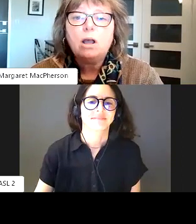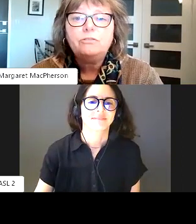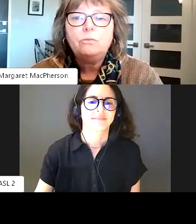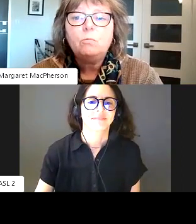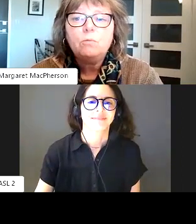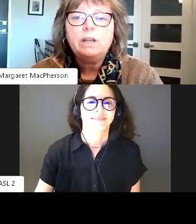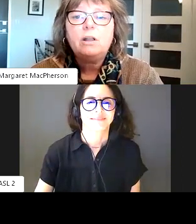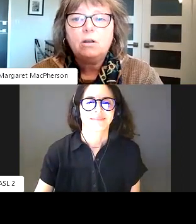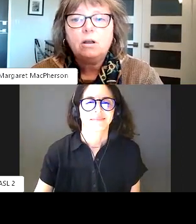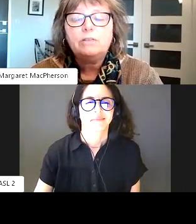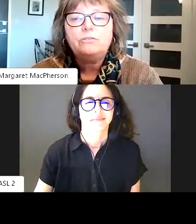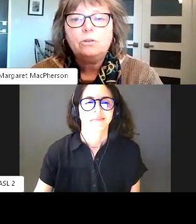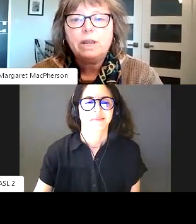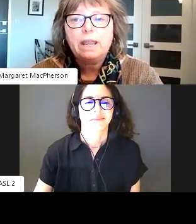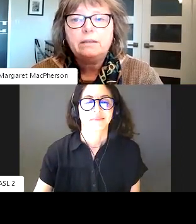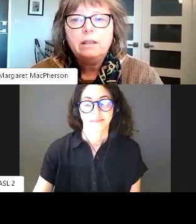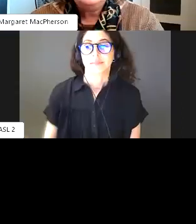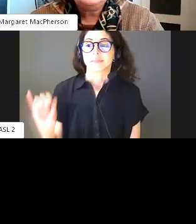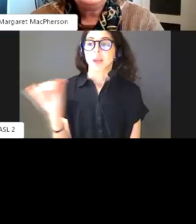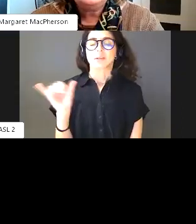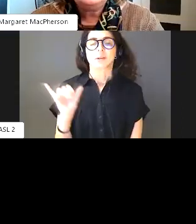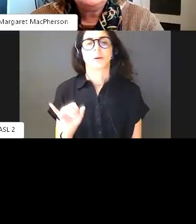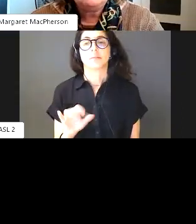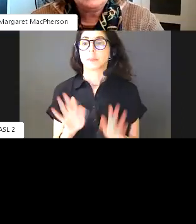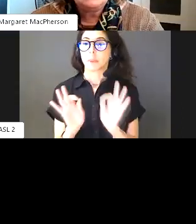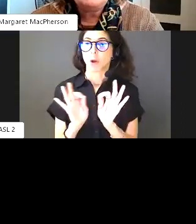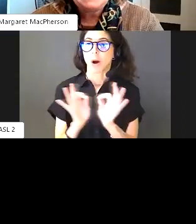put some cost to it. What would it cost to create a